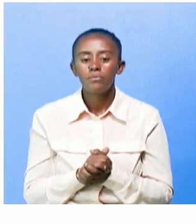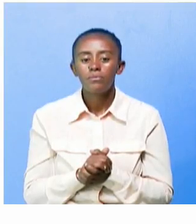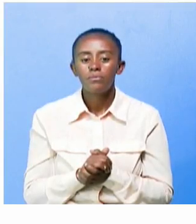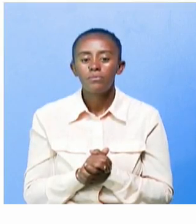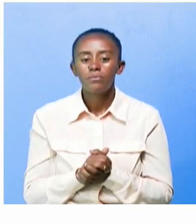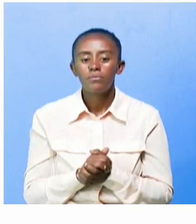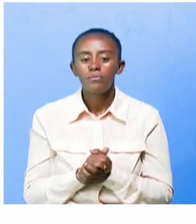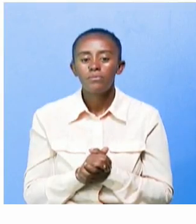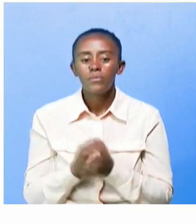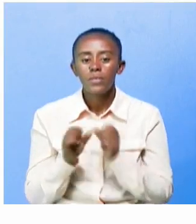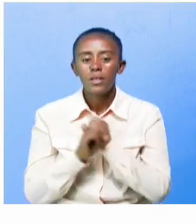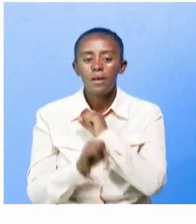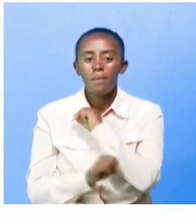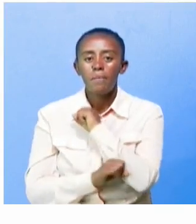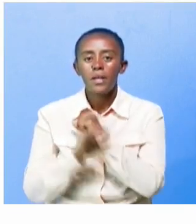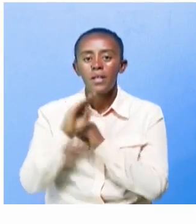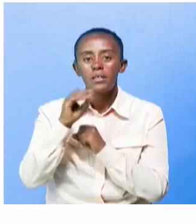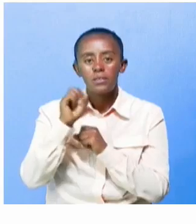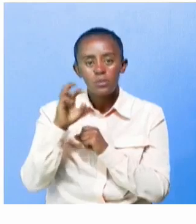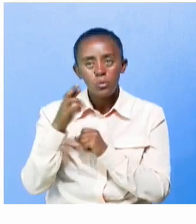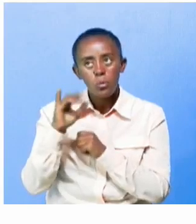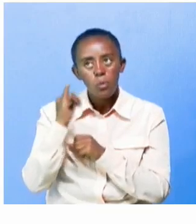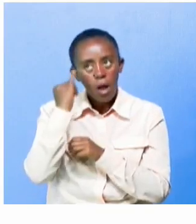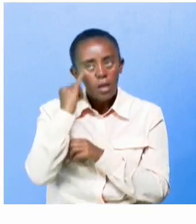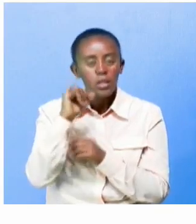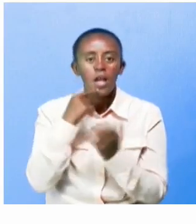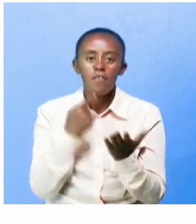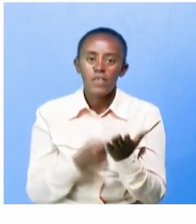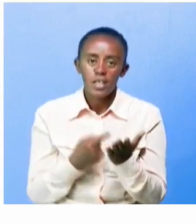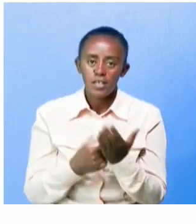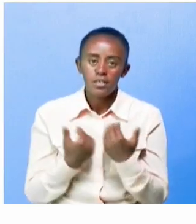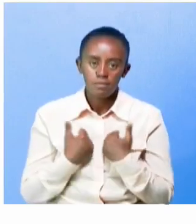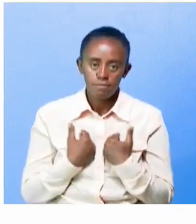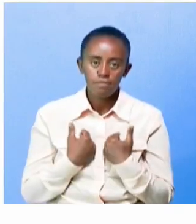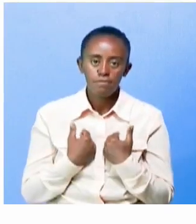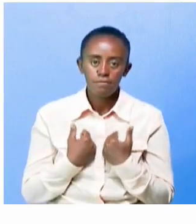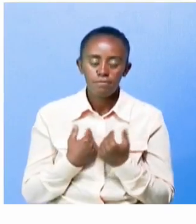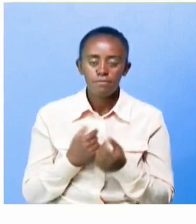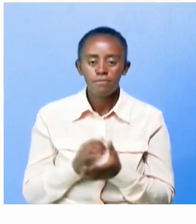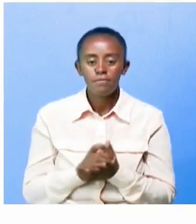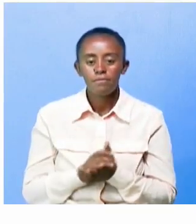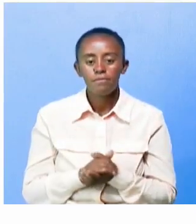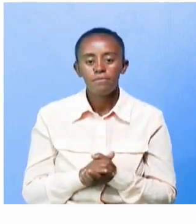we base our idea on evidence.